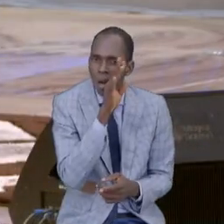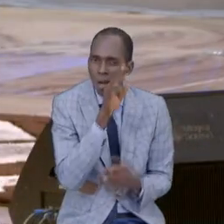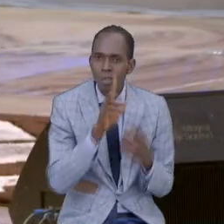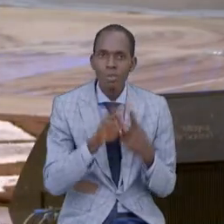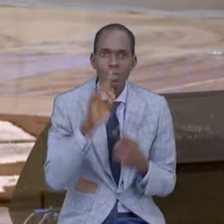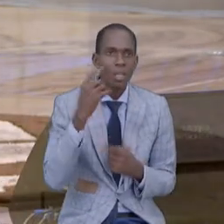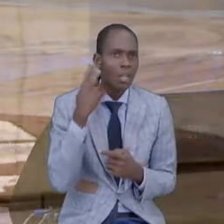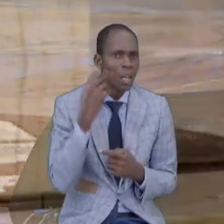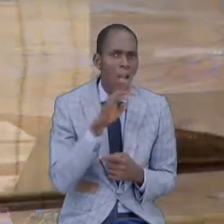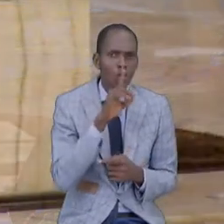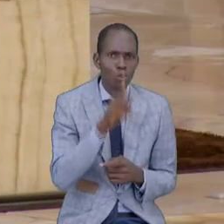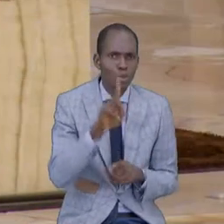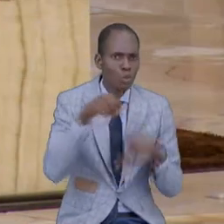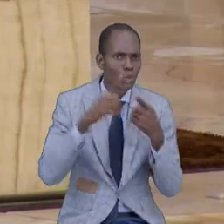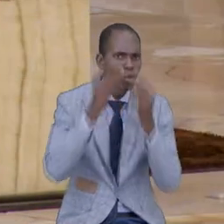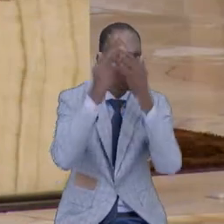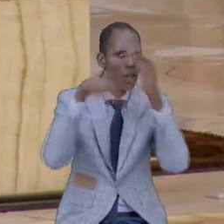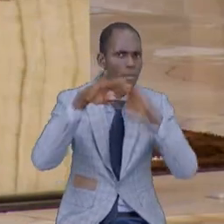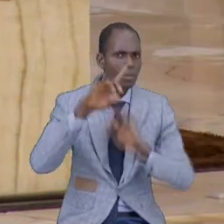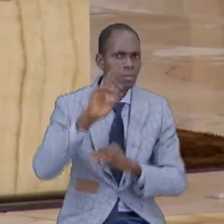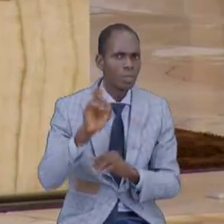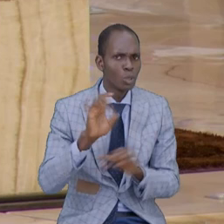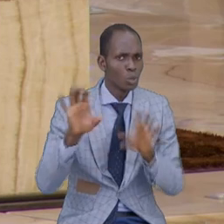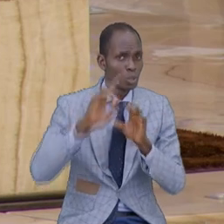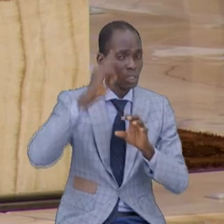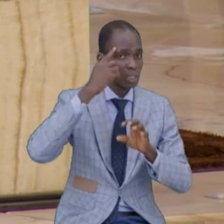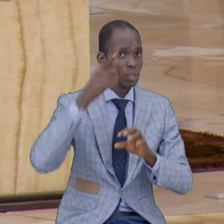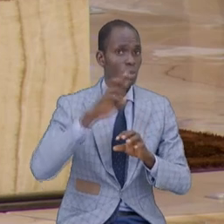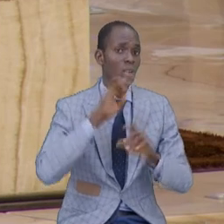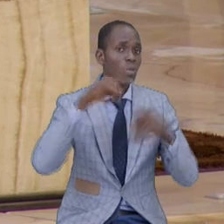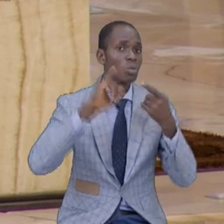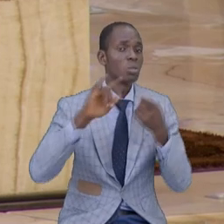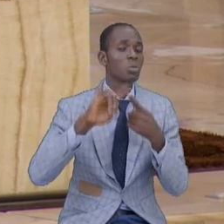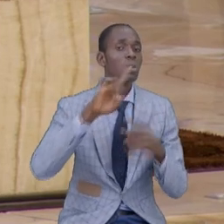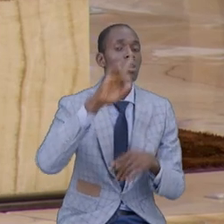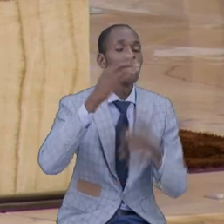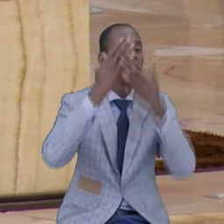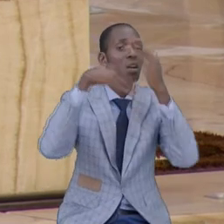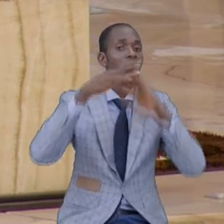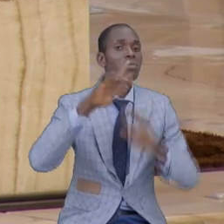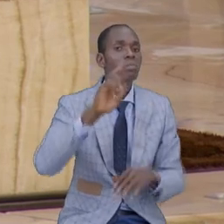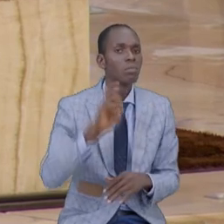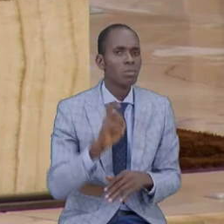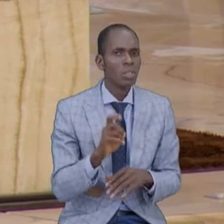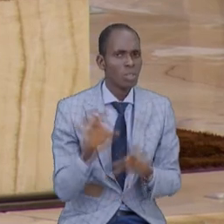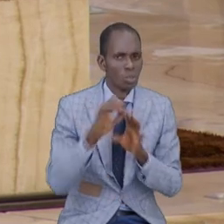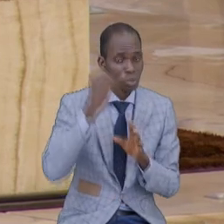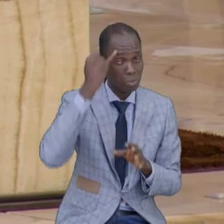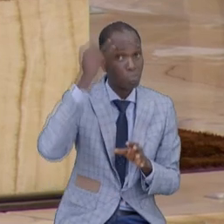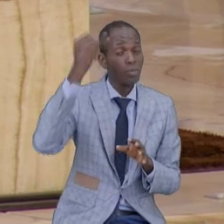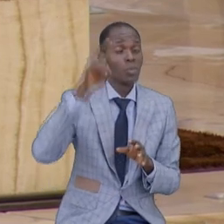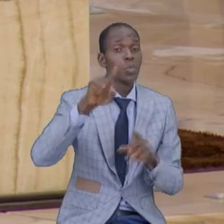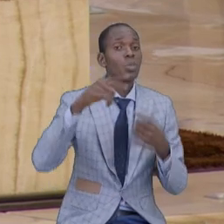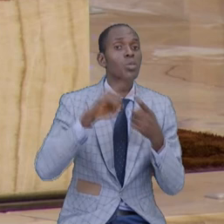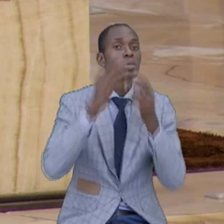are you sure you are going to heaven? Do you think you are going to heaven? Do you imagine you are going to heaven?